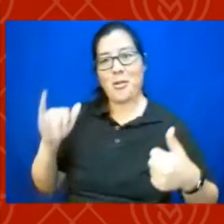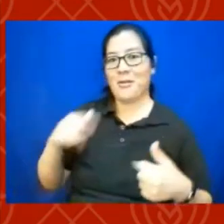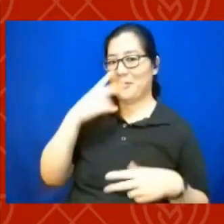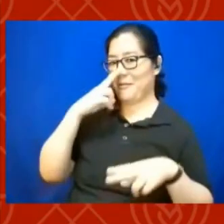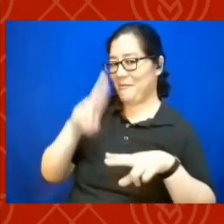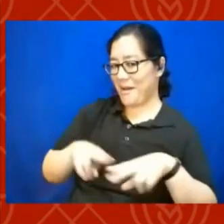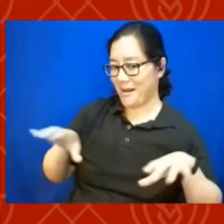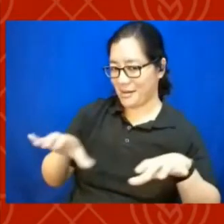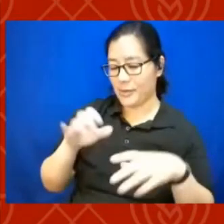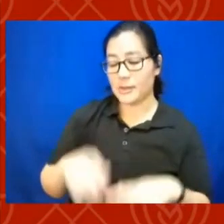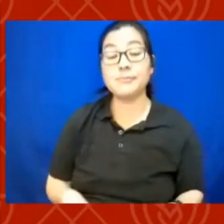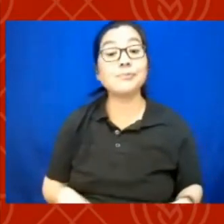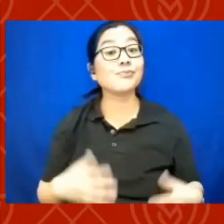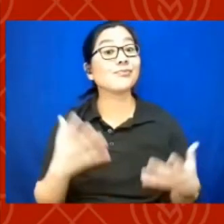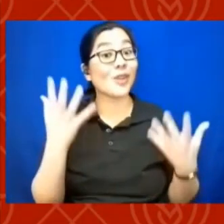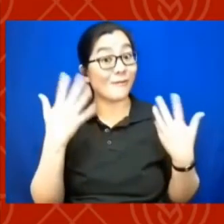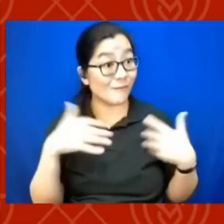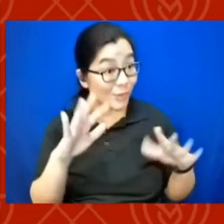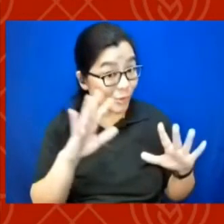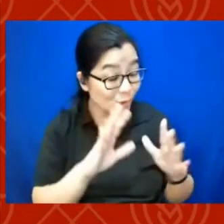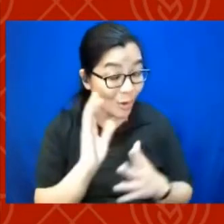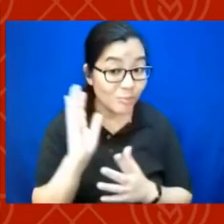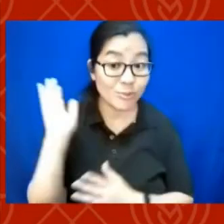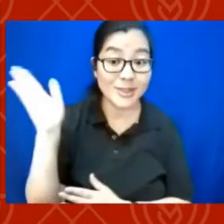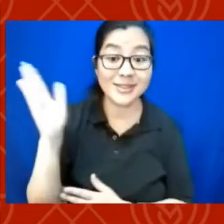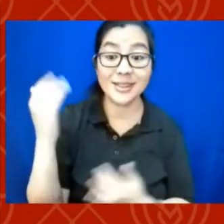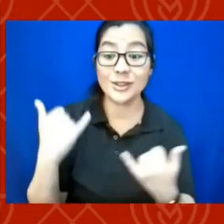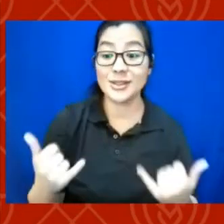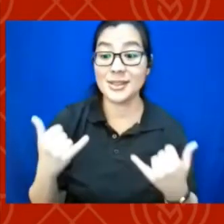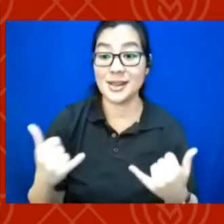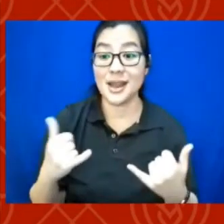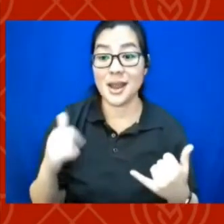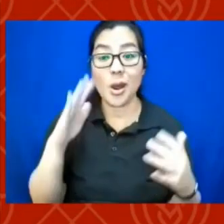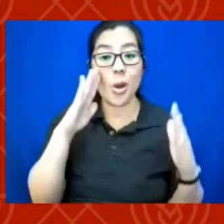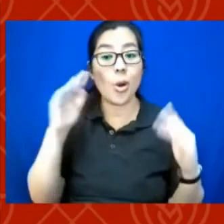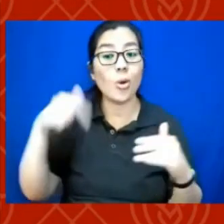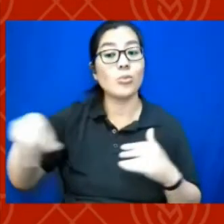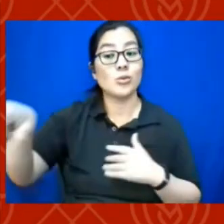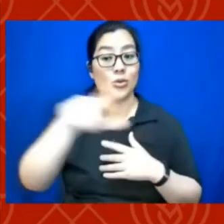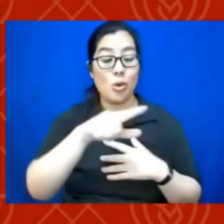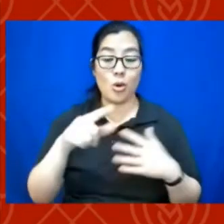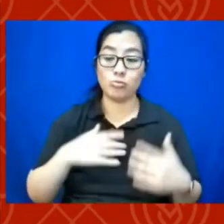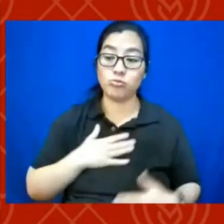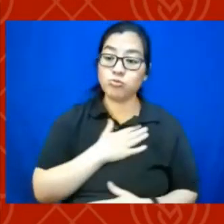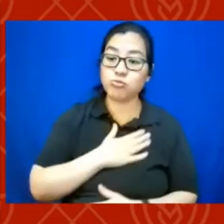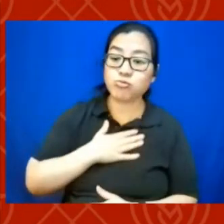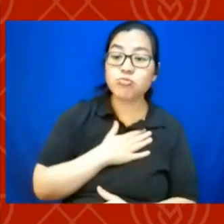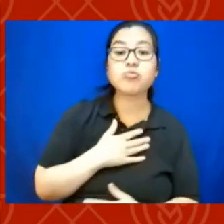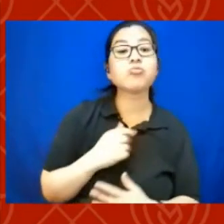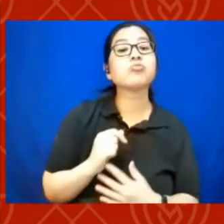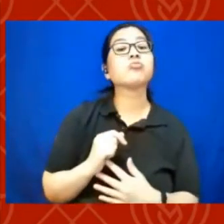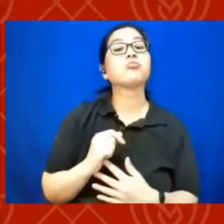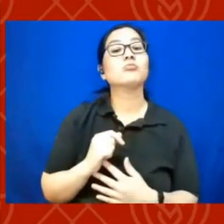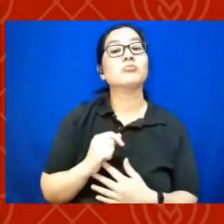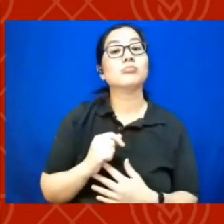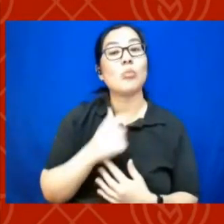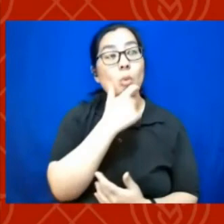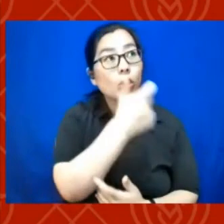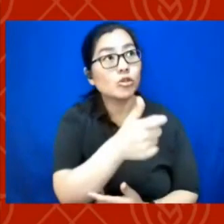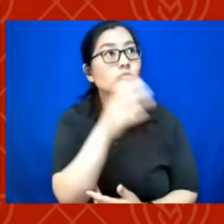Okay, so that concludes our presentation. I hope you enjoyed watching and listening and that you learned a little bit